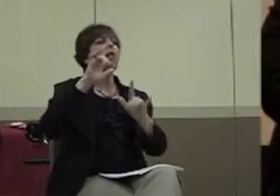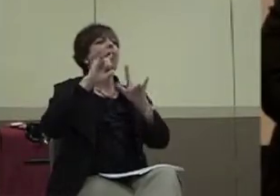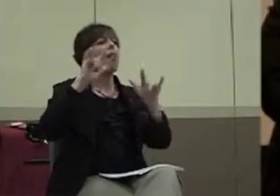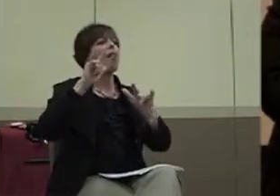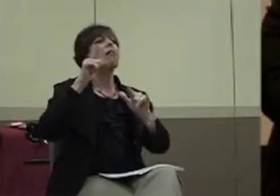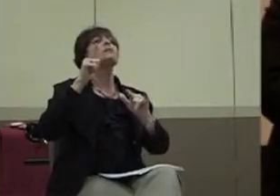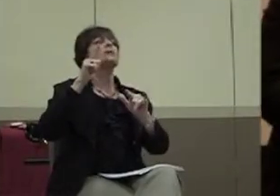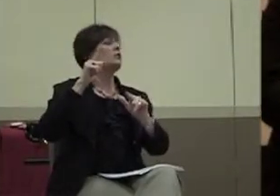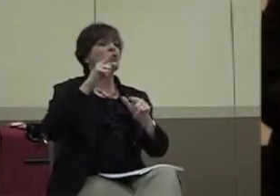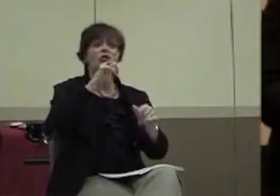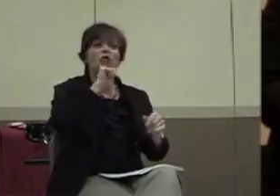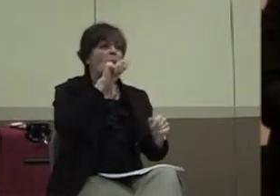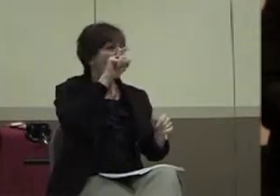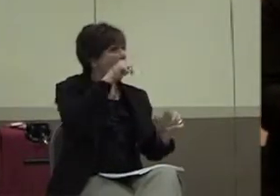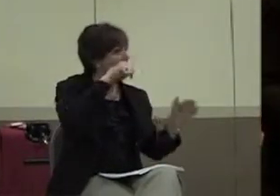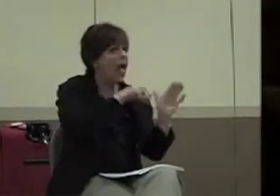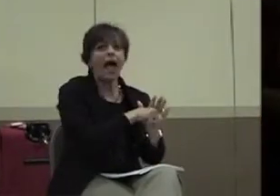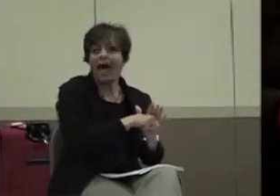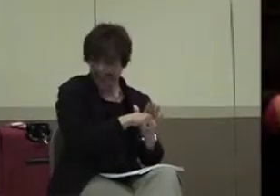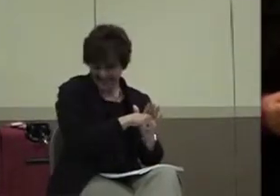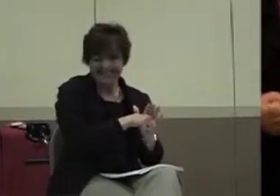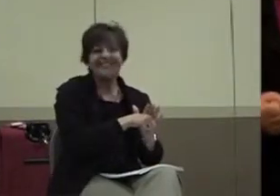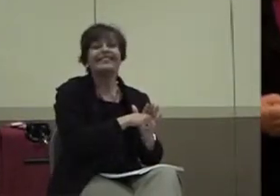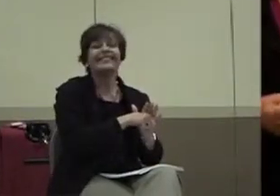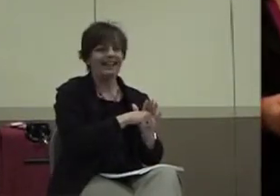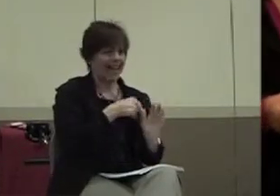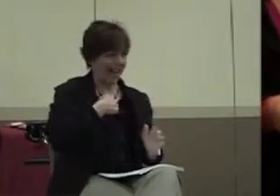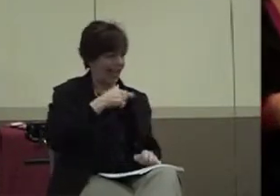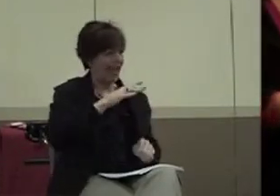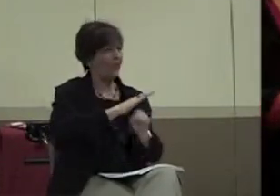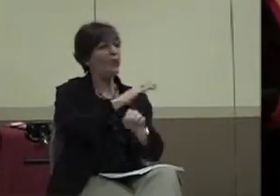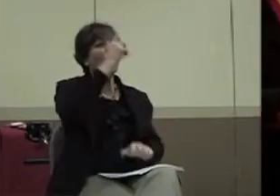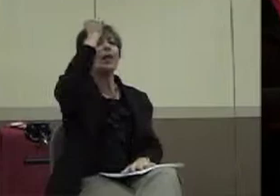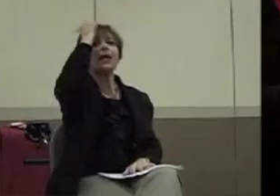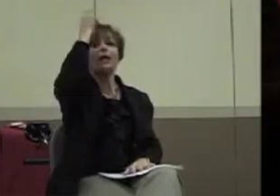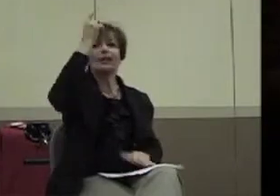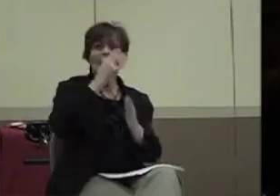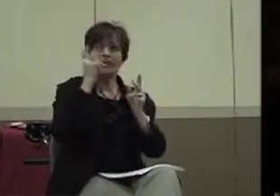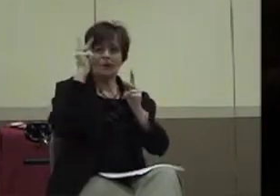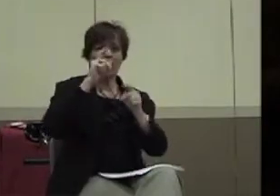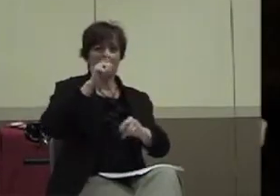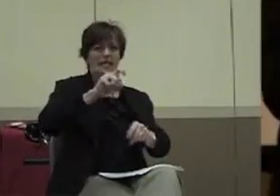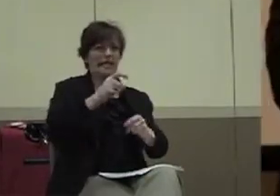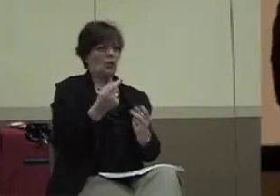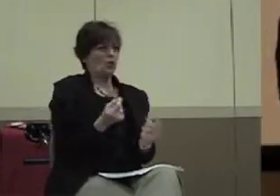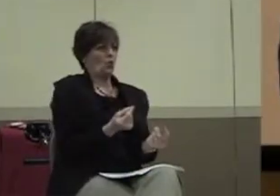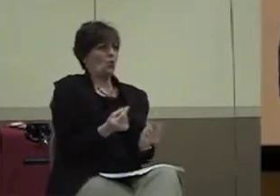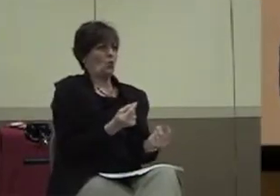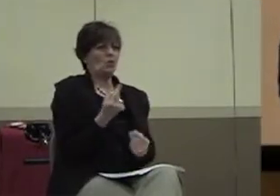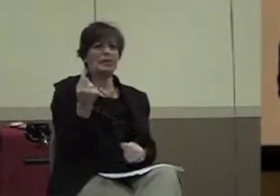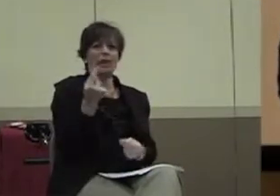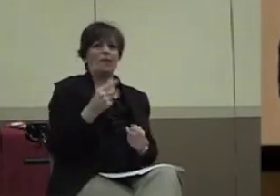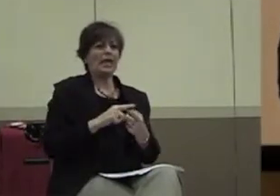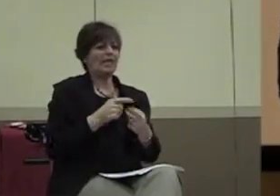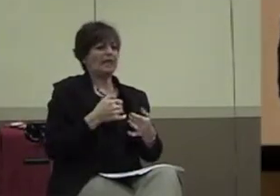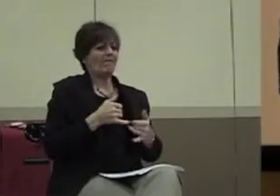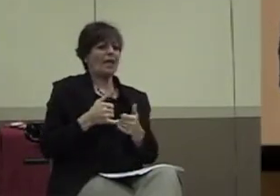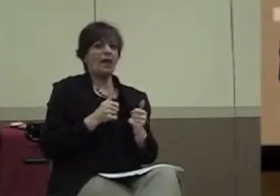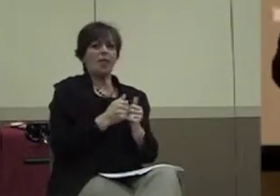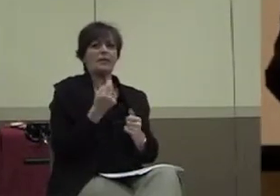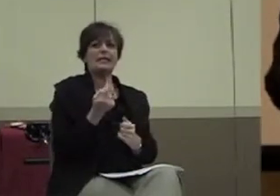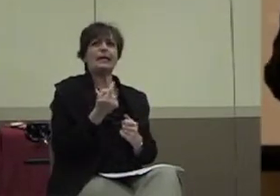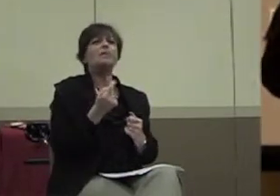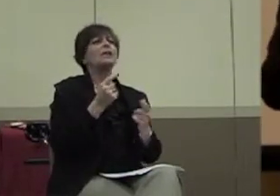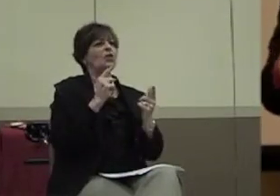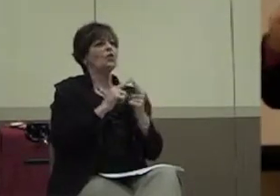free to quit hiding it under the table. I totally understand that some people need to do something, to fiddle with something